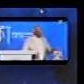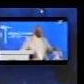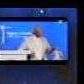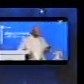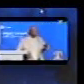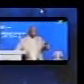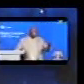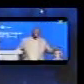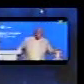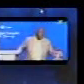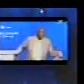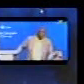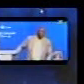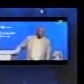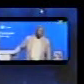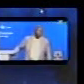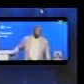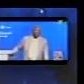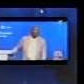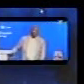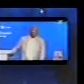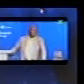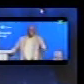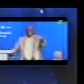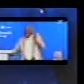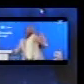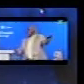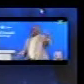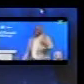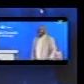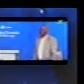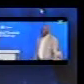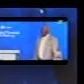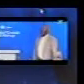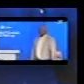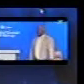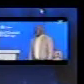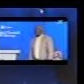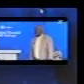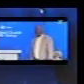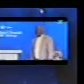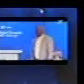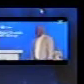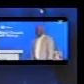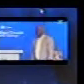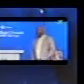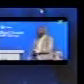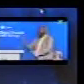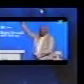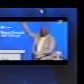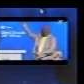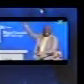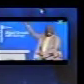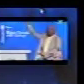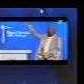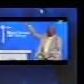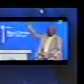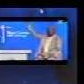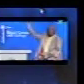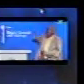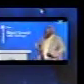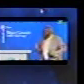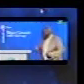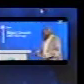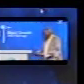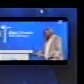have their religious feasts and God does not pay attention. And they have their religious fasting and God